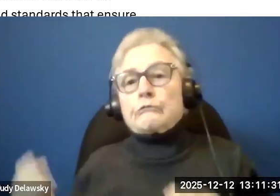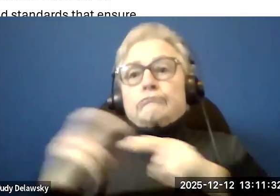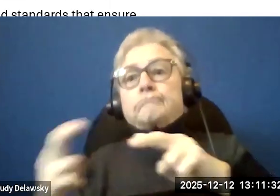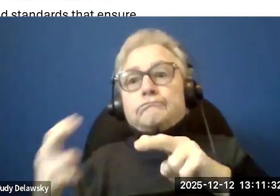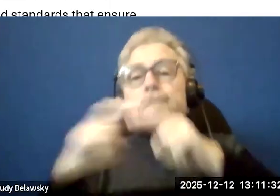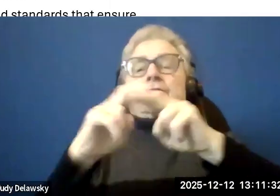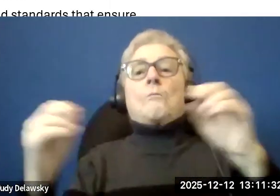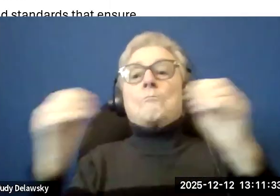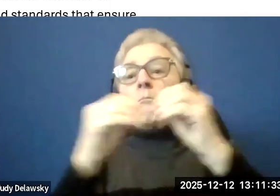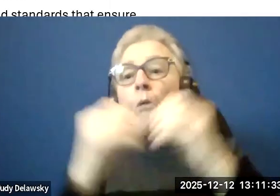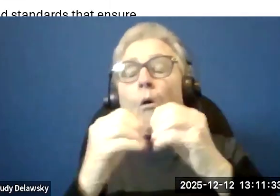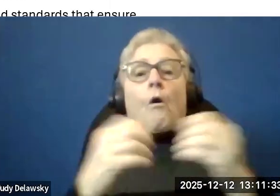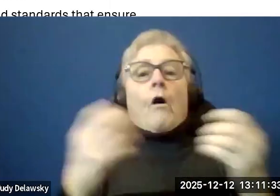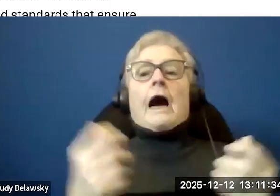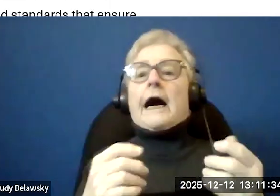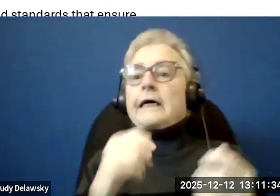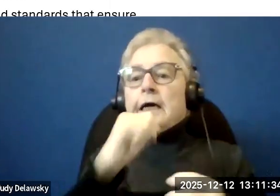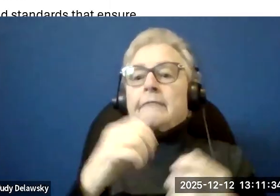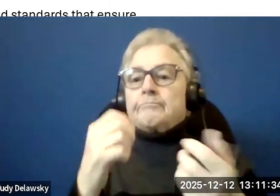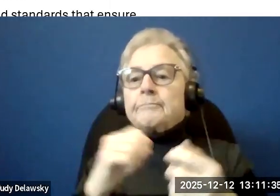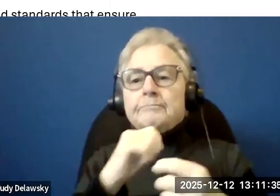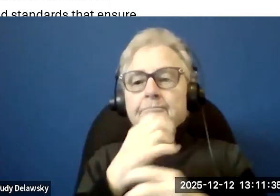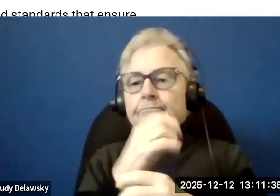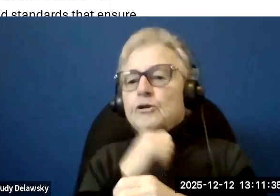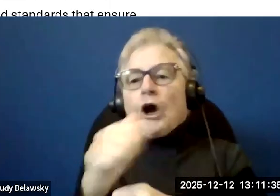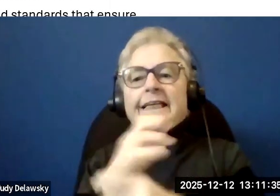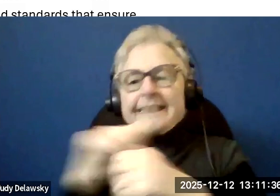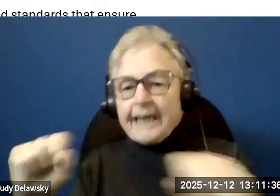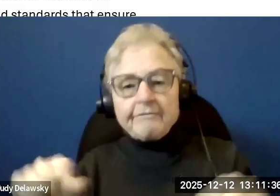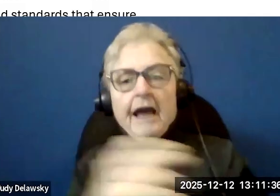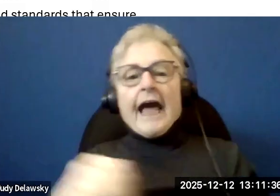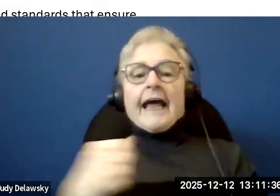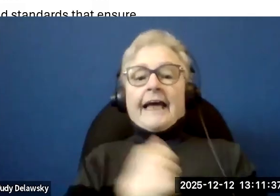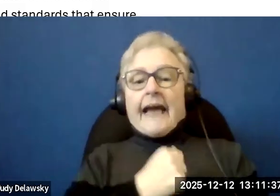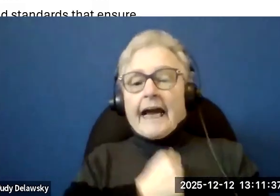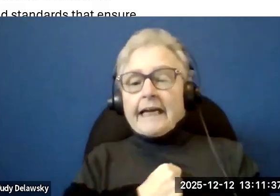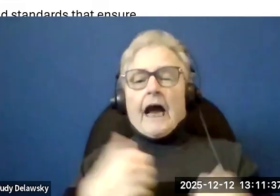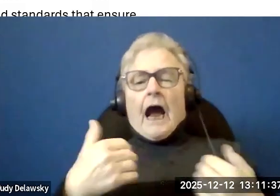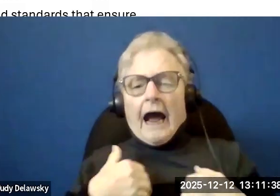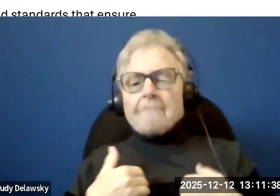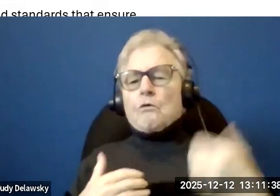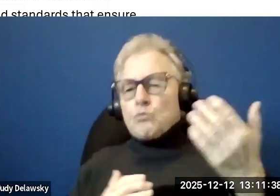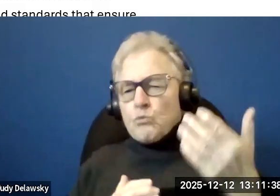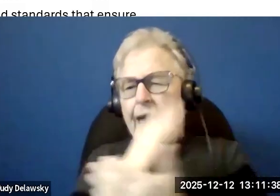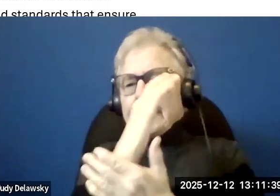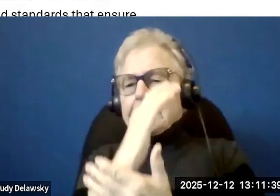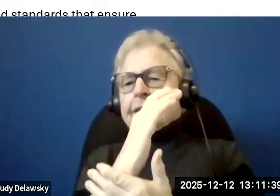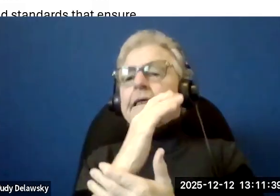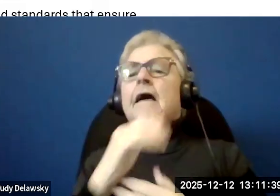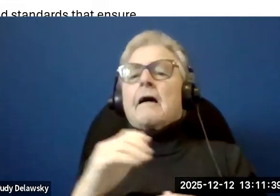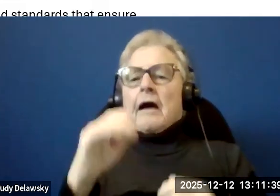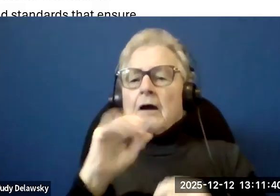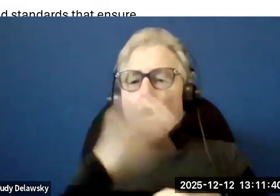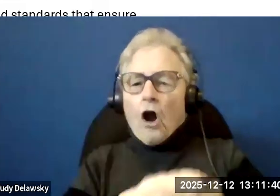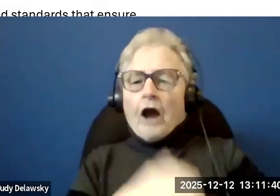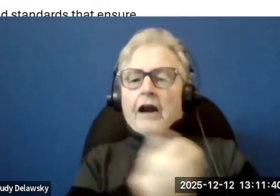exclusion. Canada also has rights-based obligations. We are signatories on international frameworks,